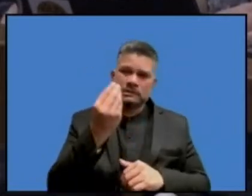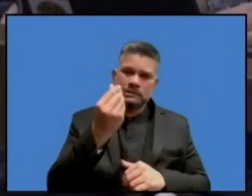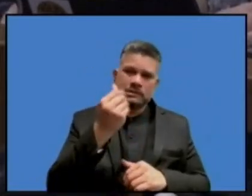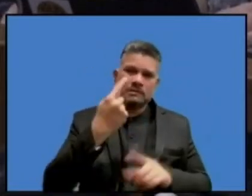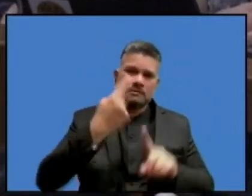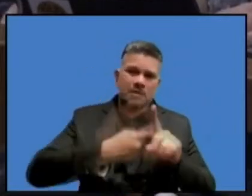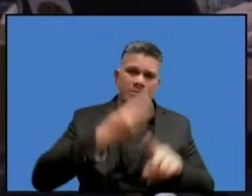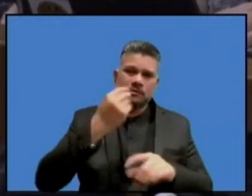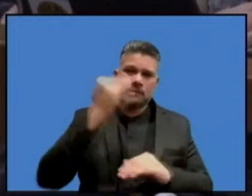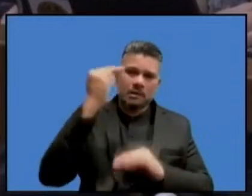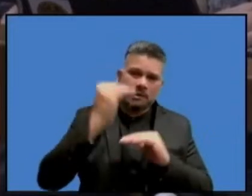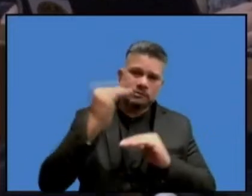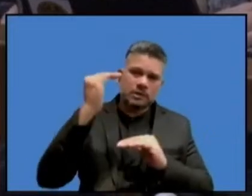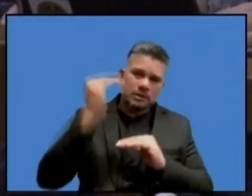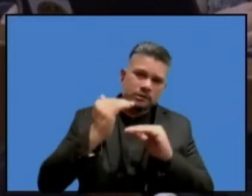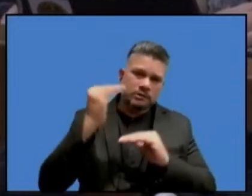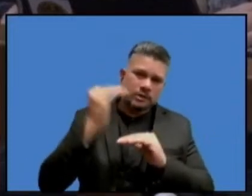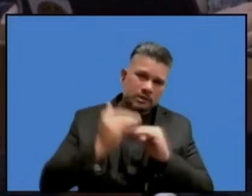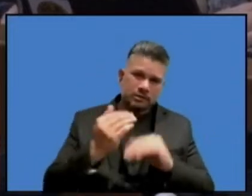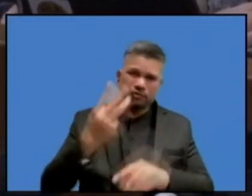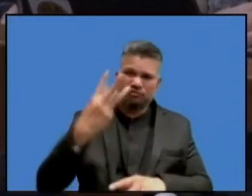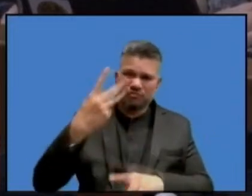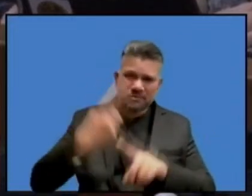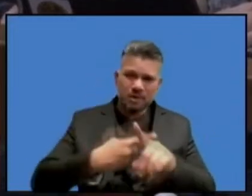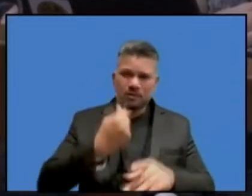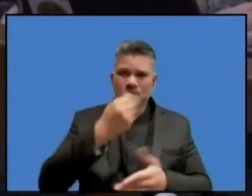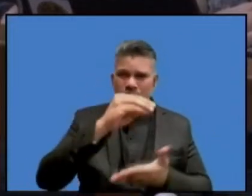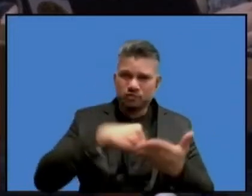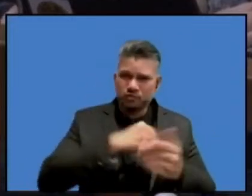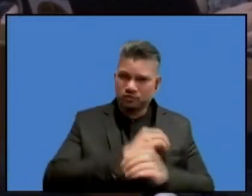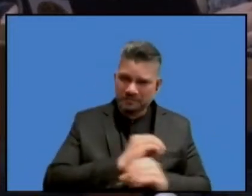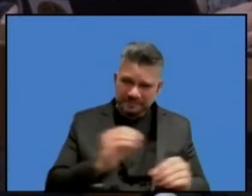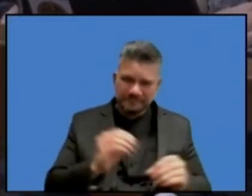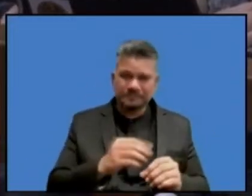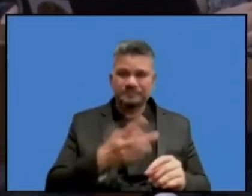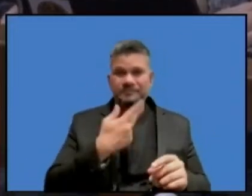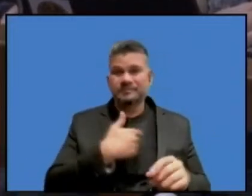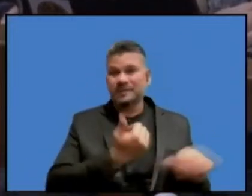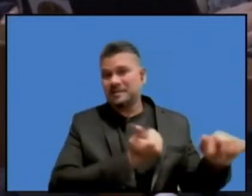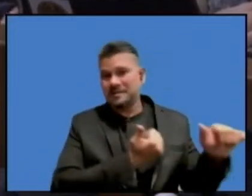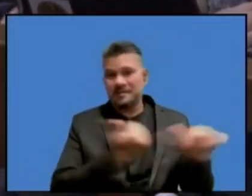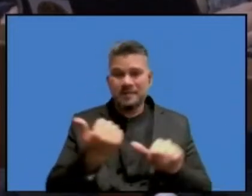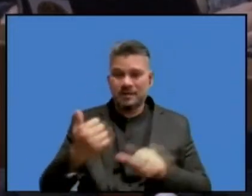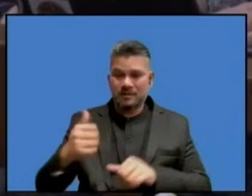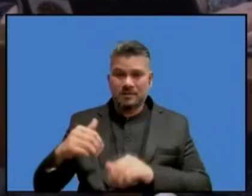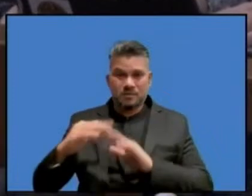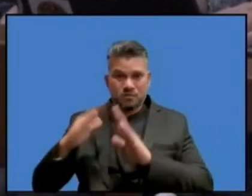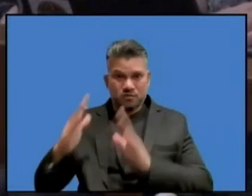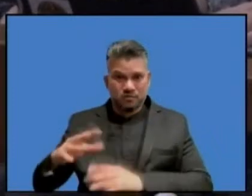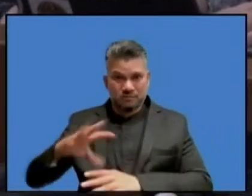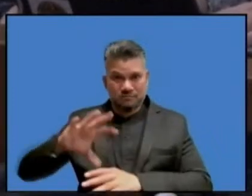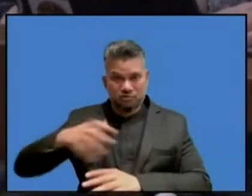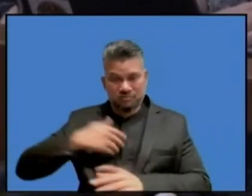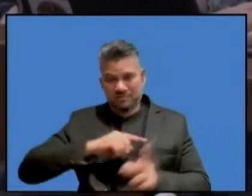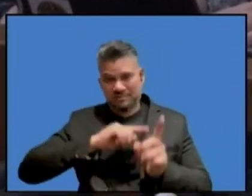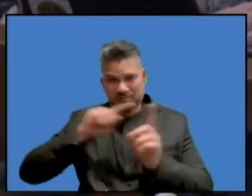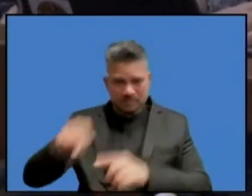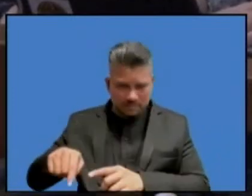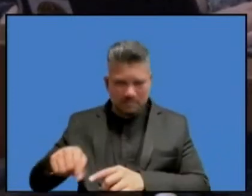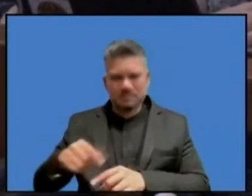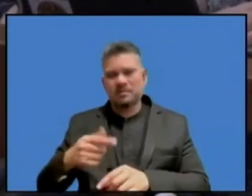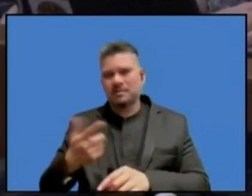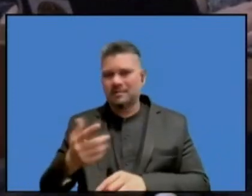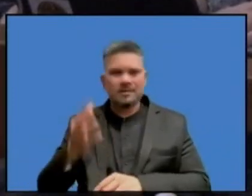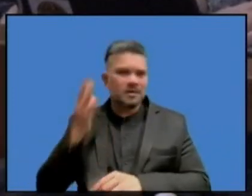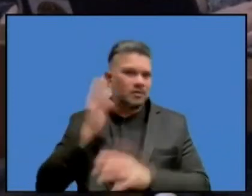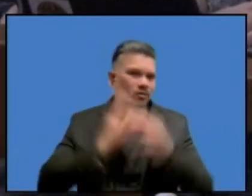work. Reintegration program doesn't optimally touch former women migrant workers, and the burden of finding re-employment is